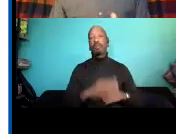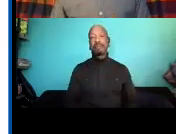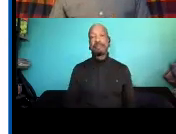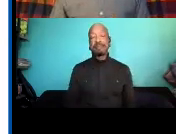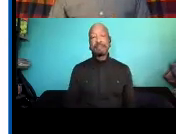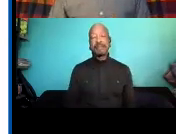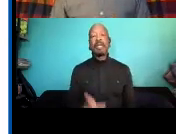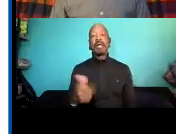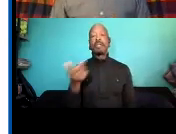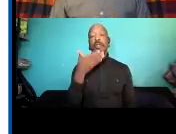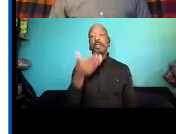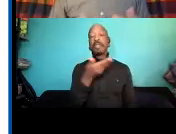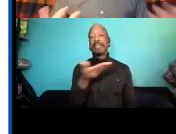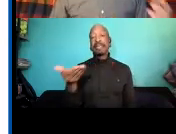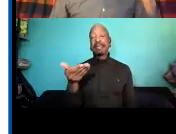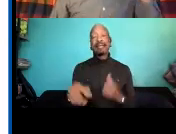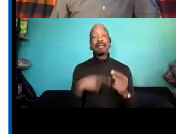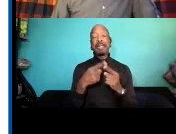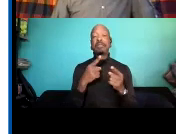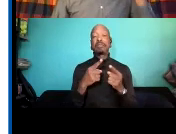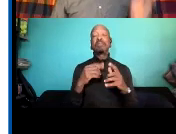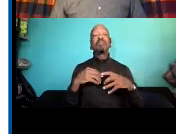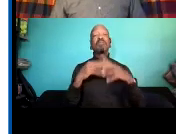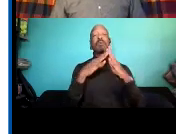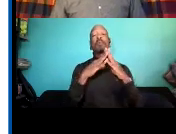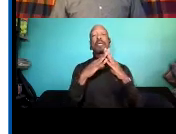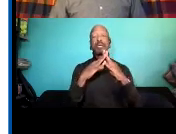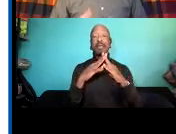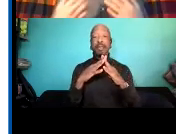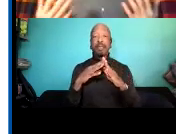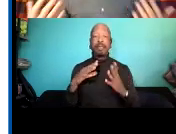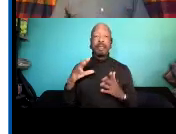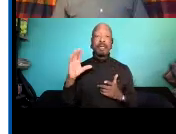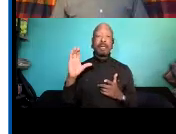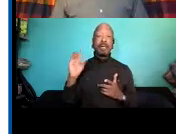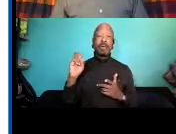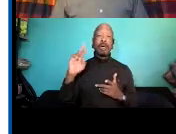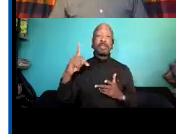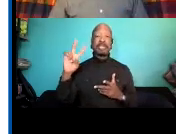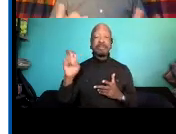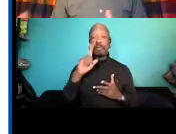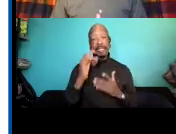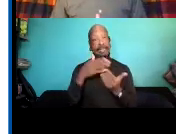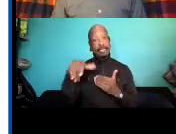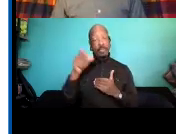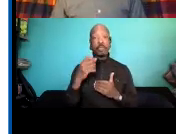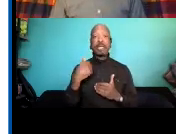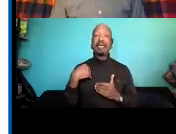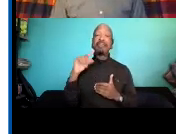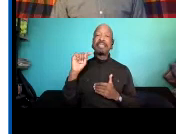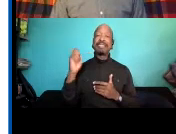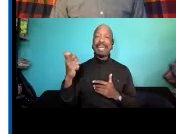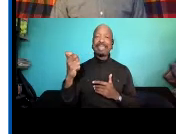Another good thing about forming a cooperative corporation in California is that it's a lot easier to get this tax status